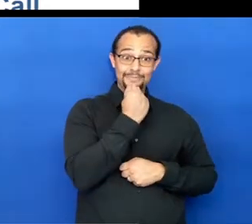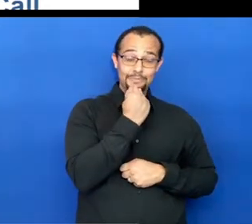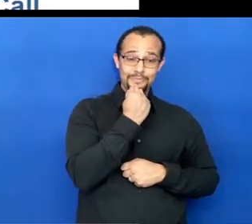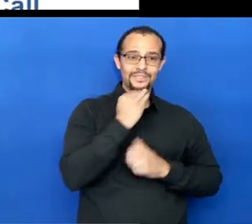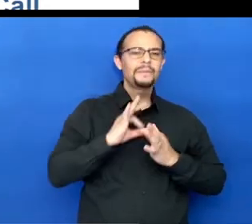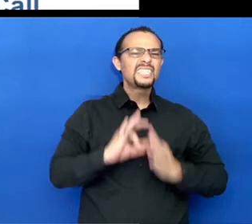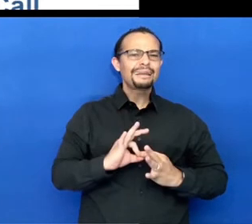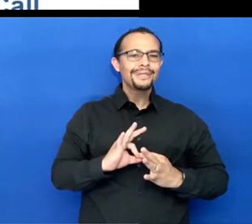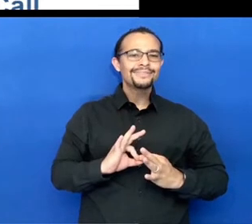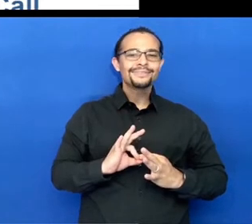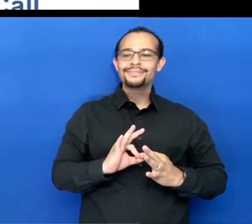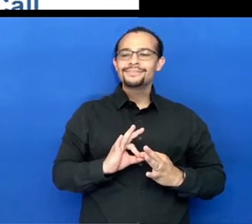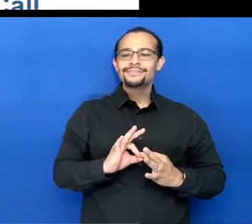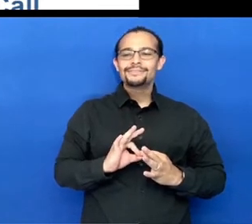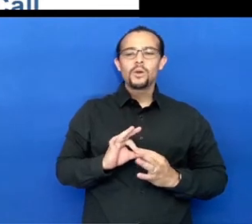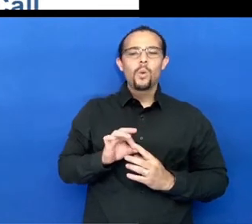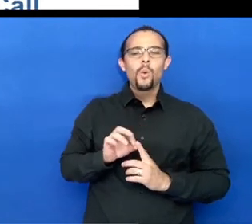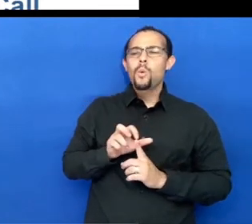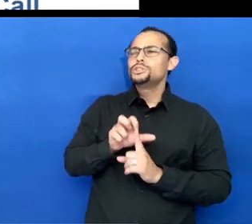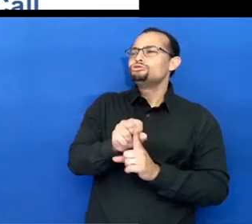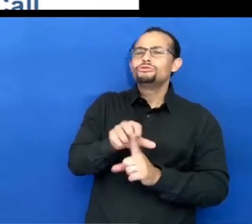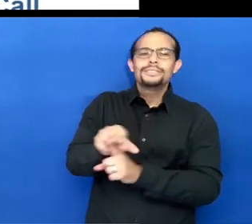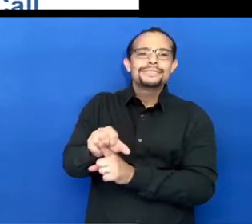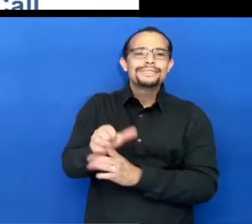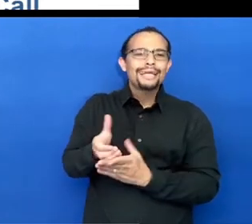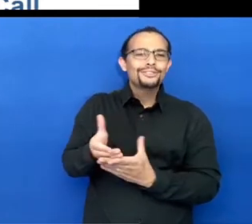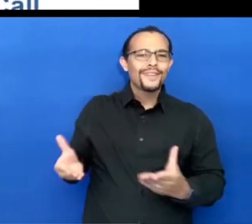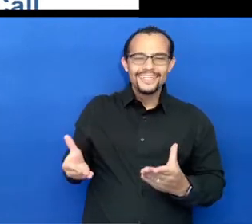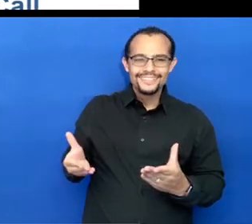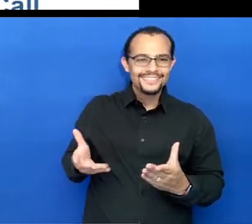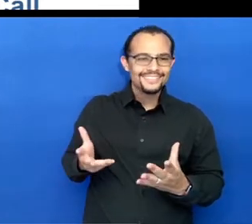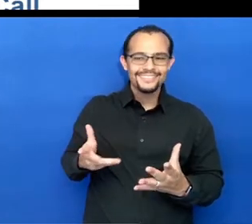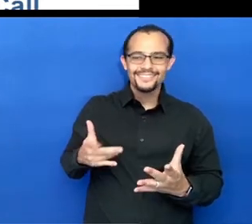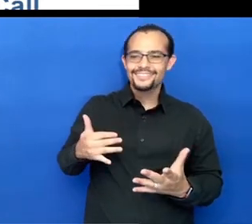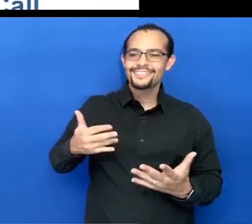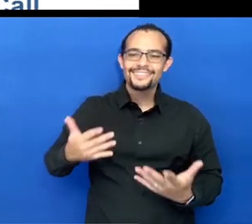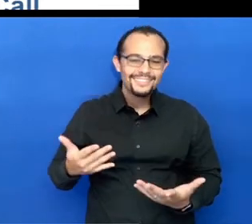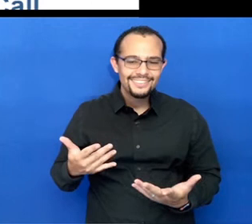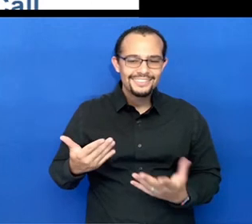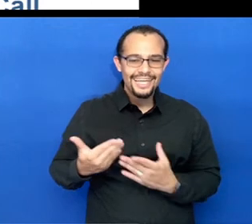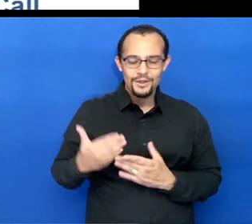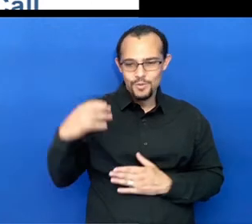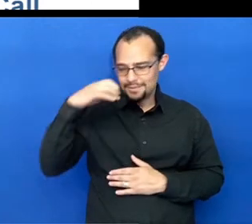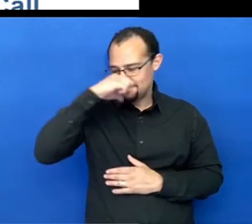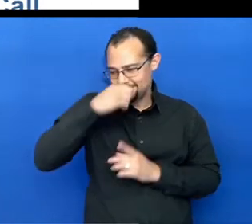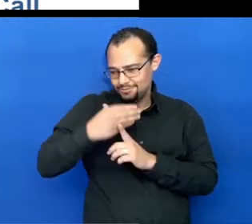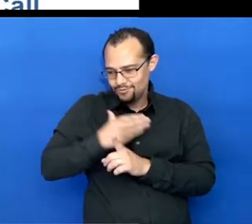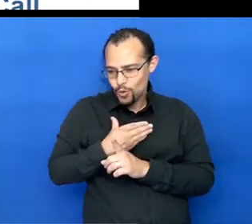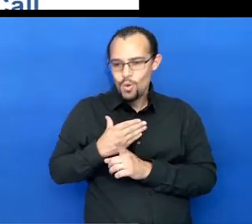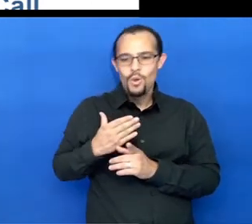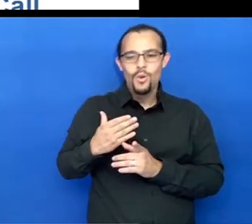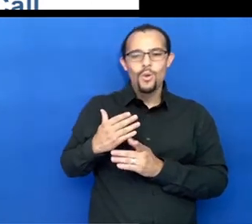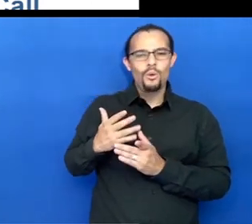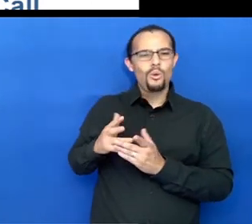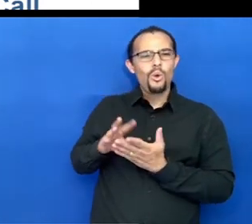we enjoy, maybe getting the sleep or connect or catch those things that we weren't able to catch before, and